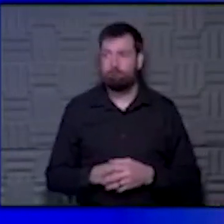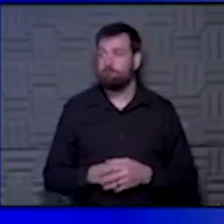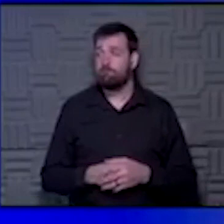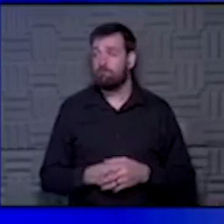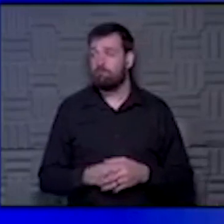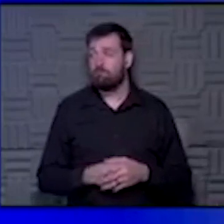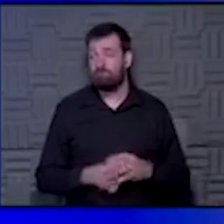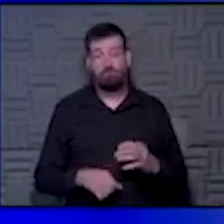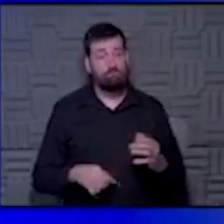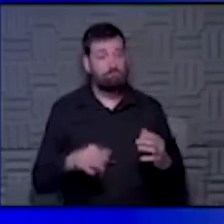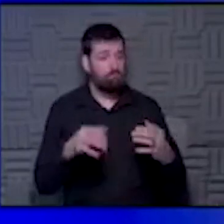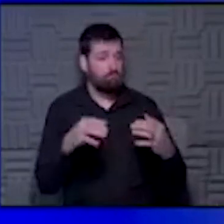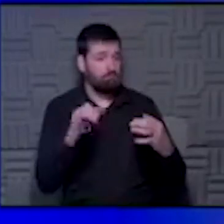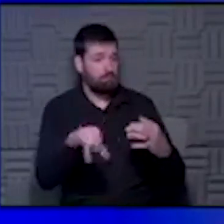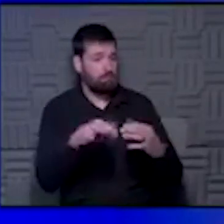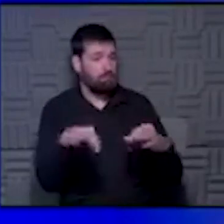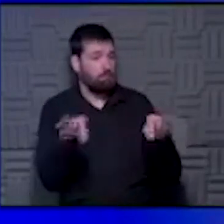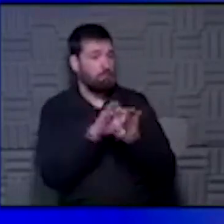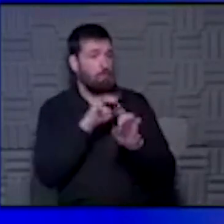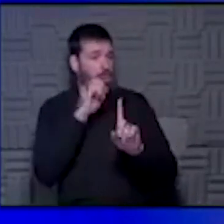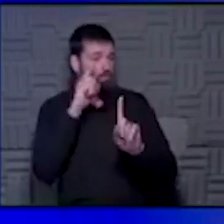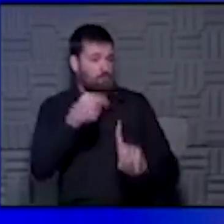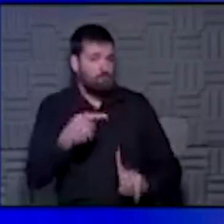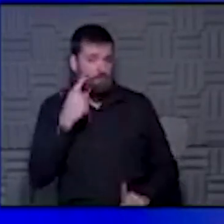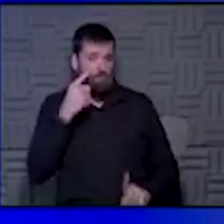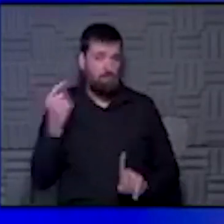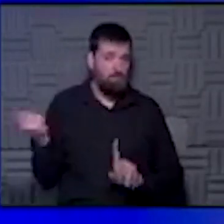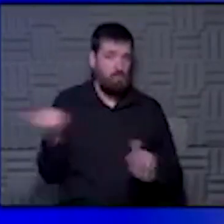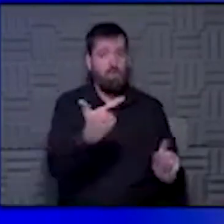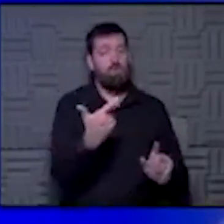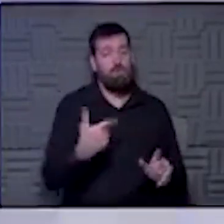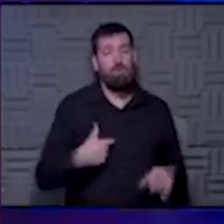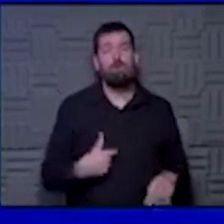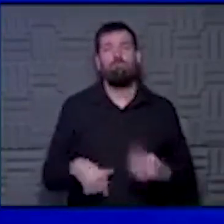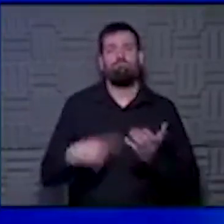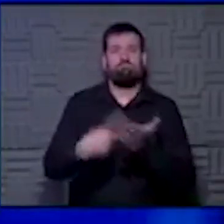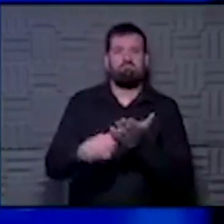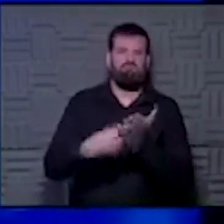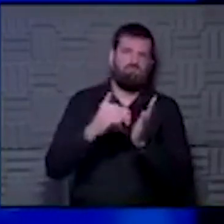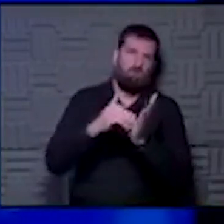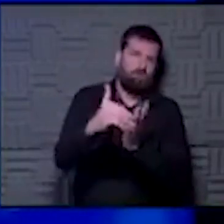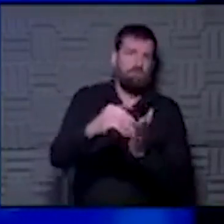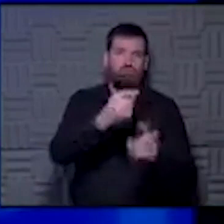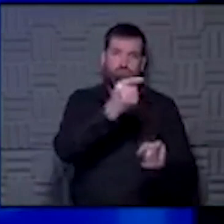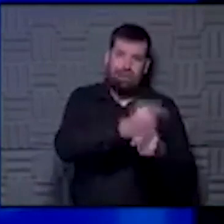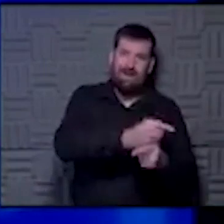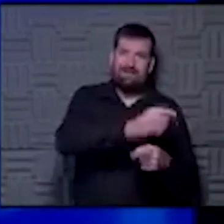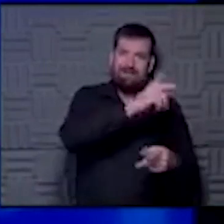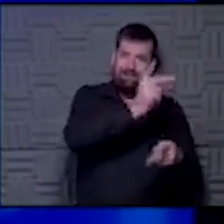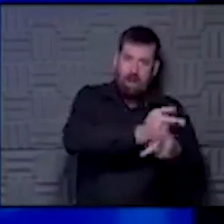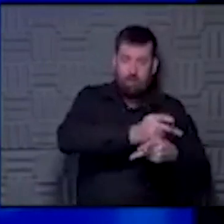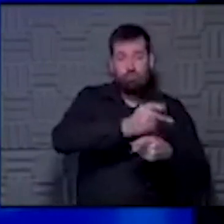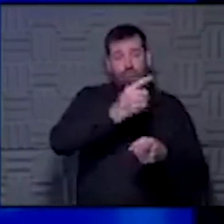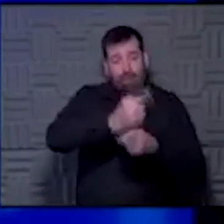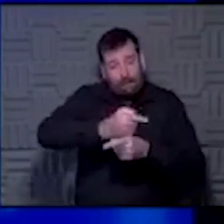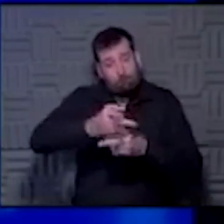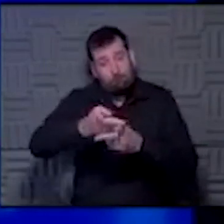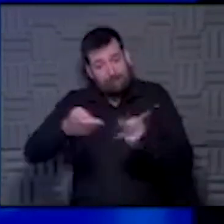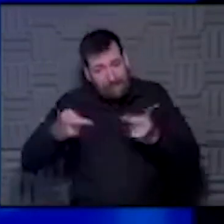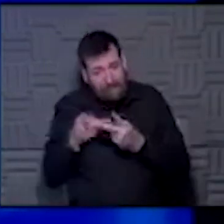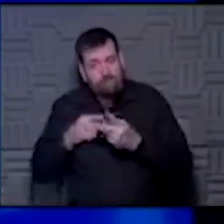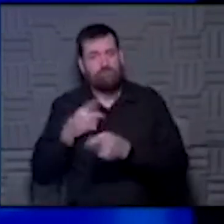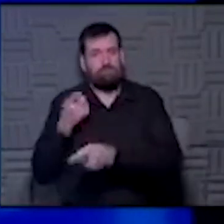I think that's an important point for all of us because we talk often about right care, right place, right time, and if we're able to prevent